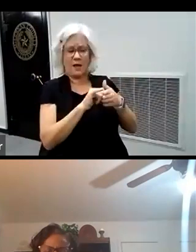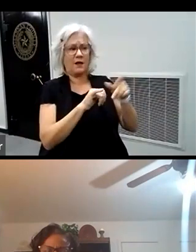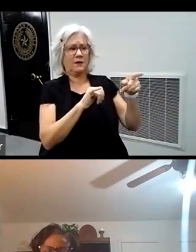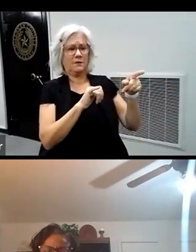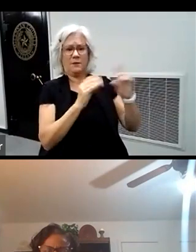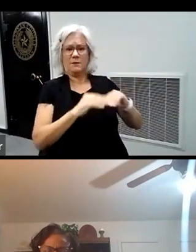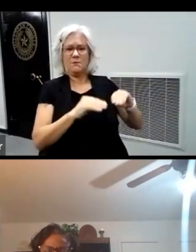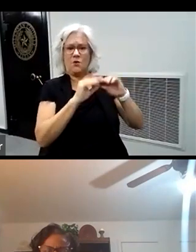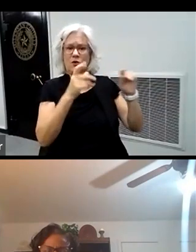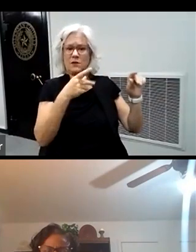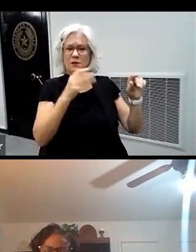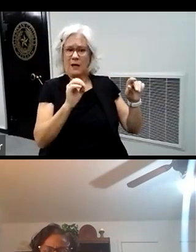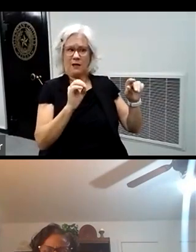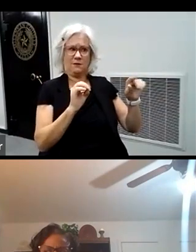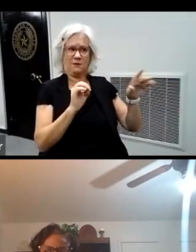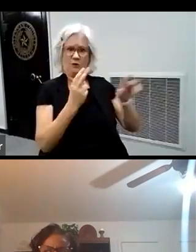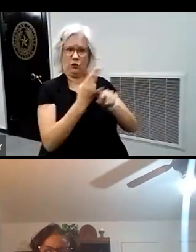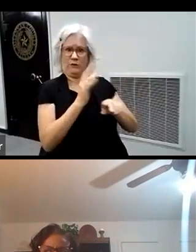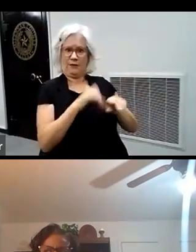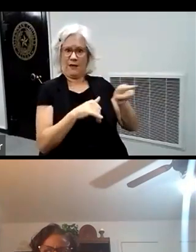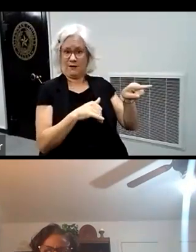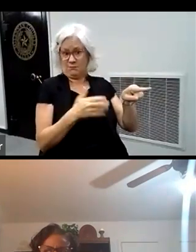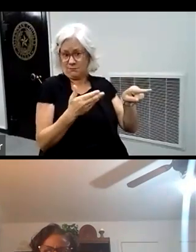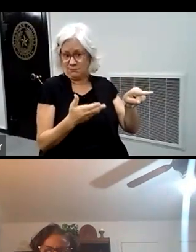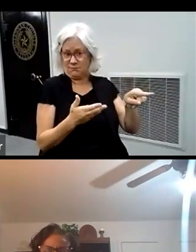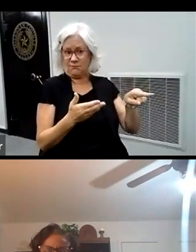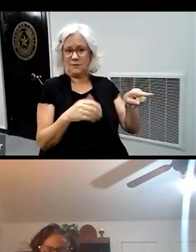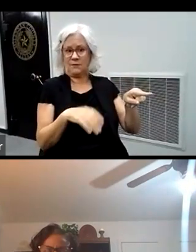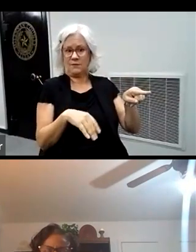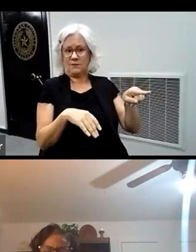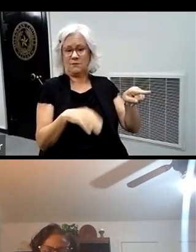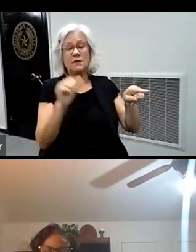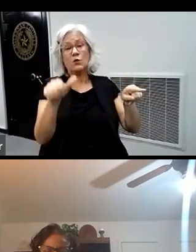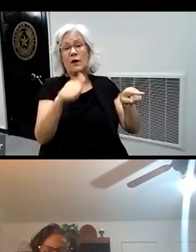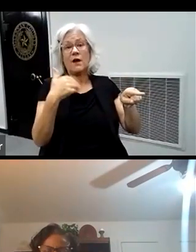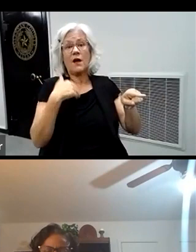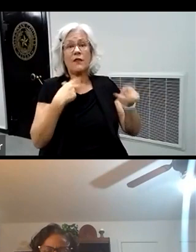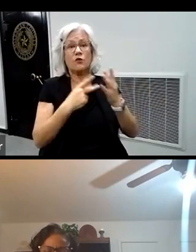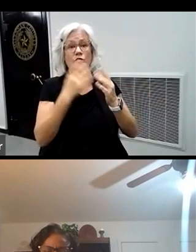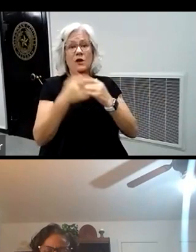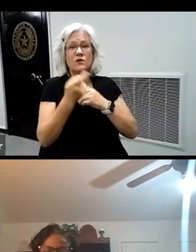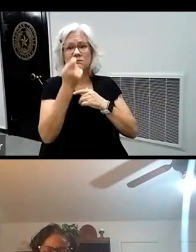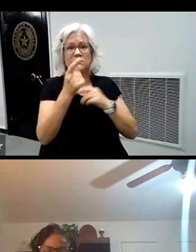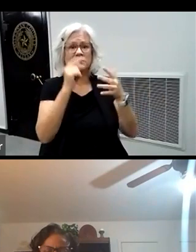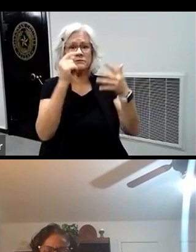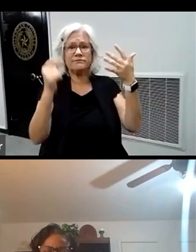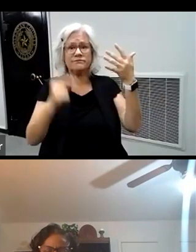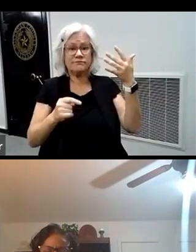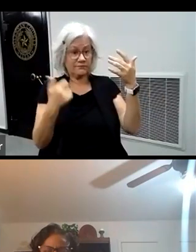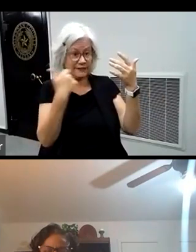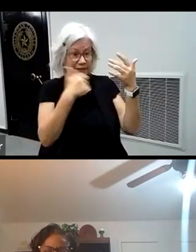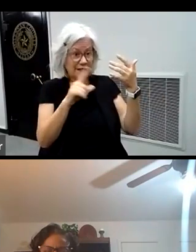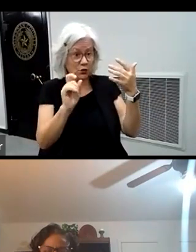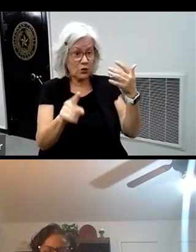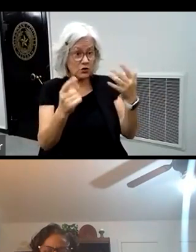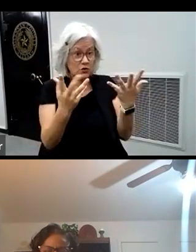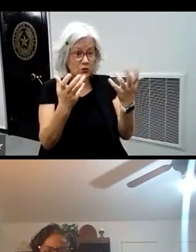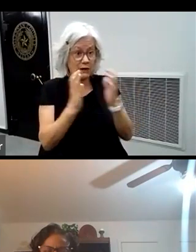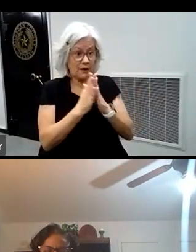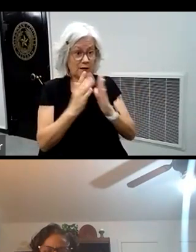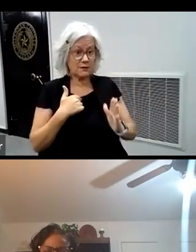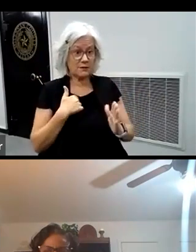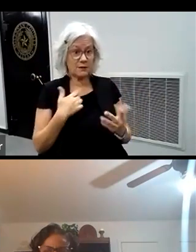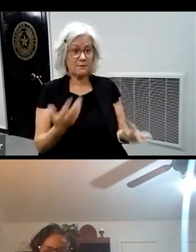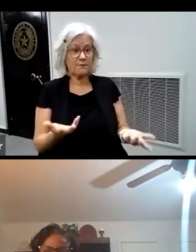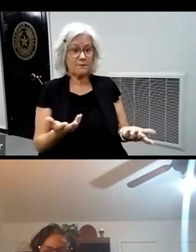over here, and just continuing on with some small projects here and there. Do any of you guys have any questions for us or